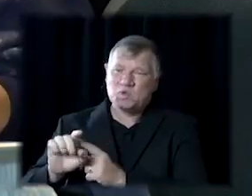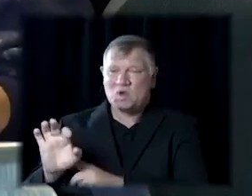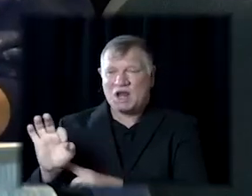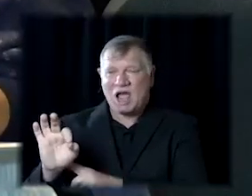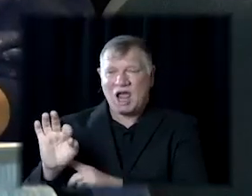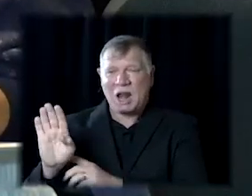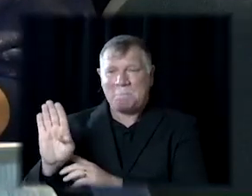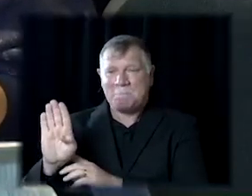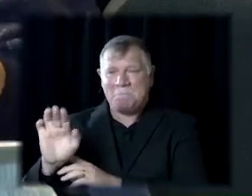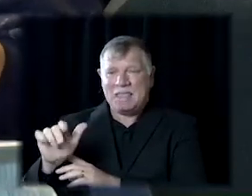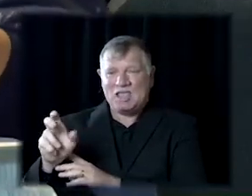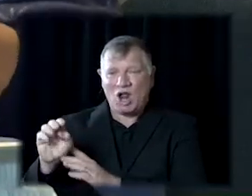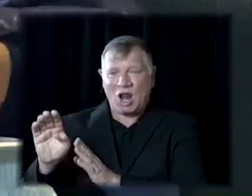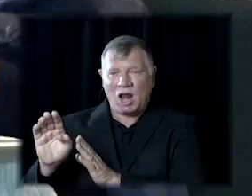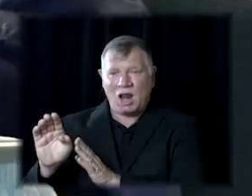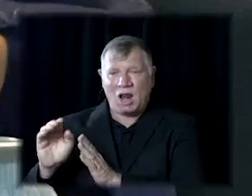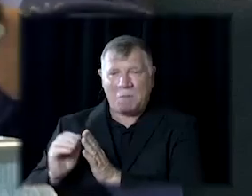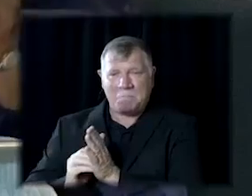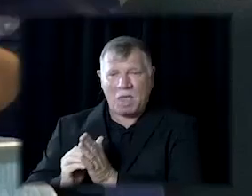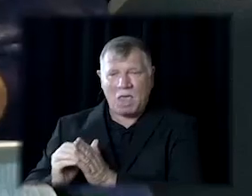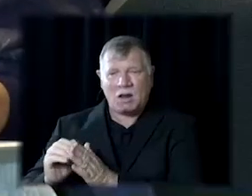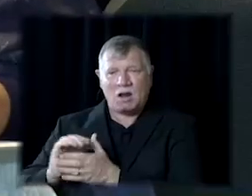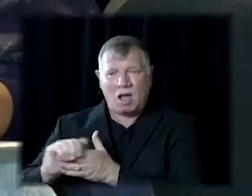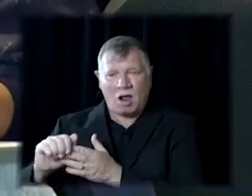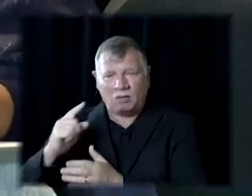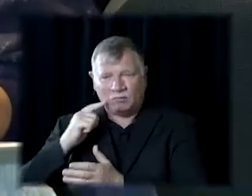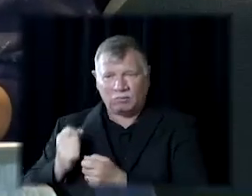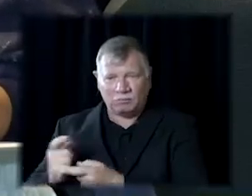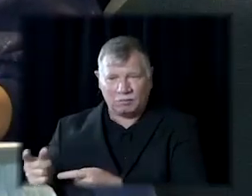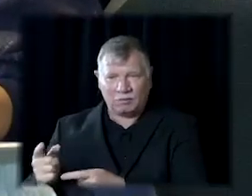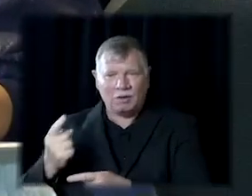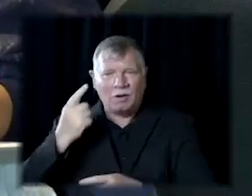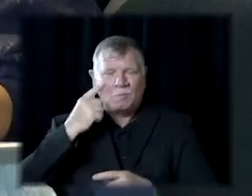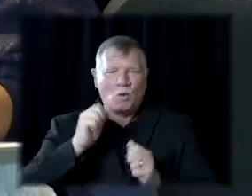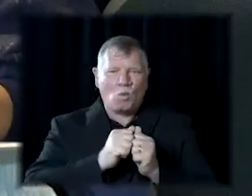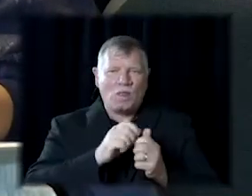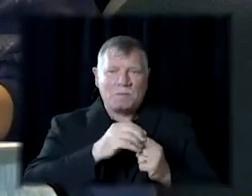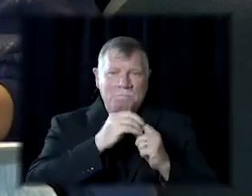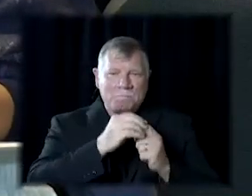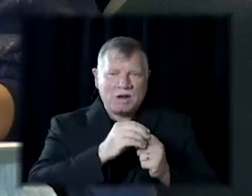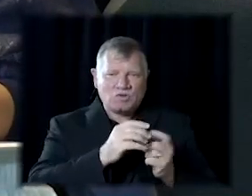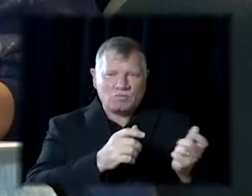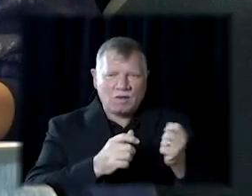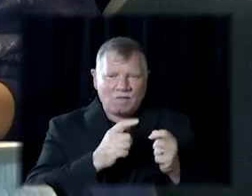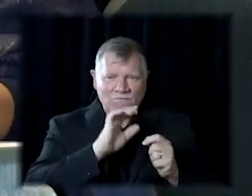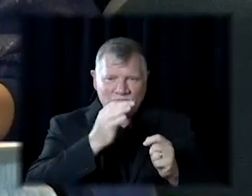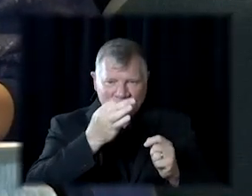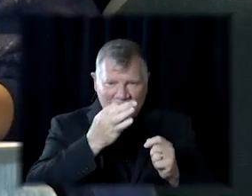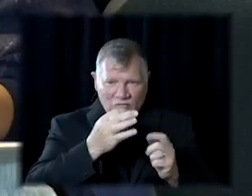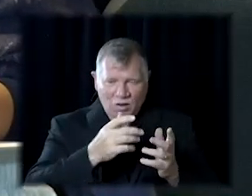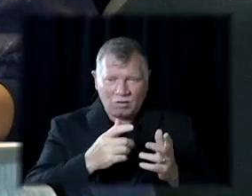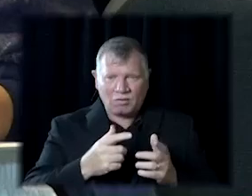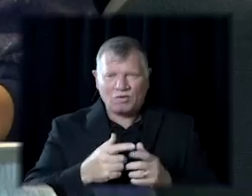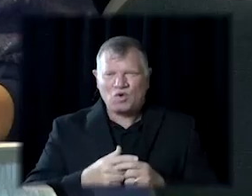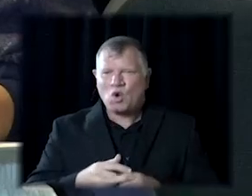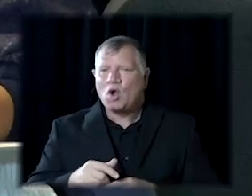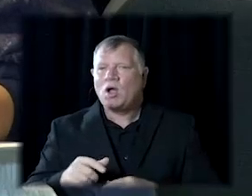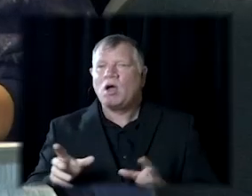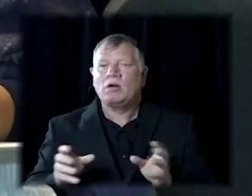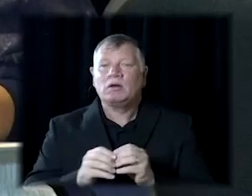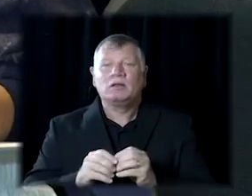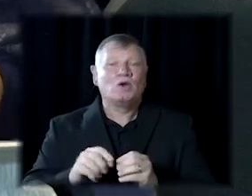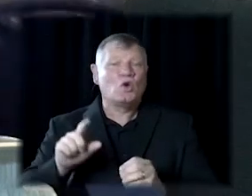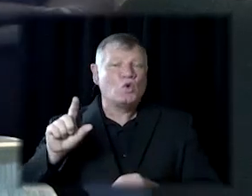$8 to $9 billion of spending. But taken all together with the special revenue funds and federal funds, it's some